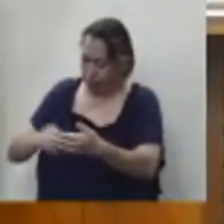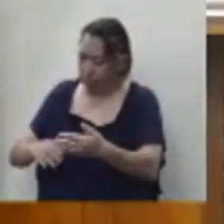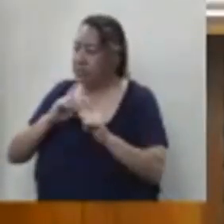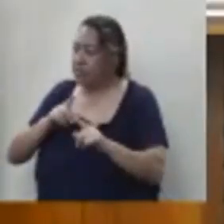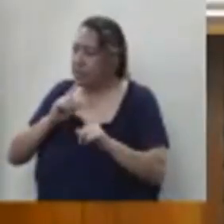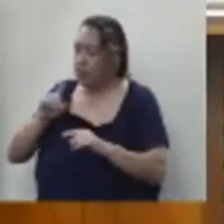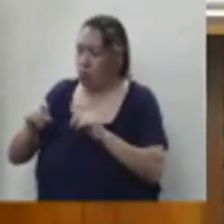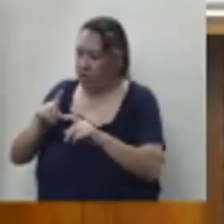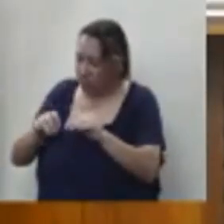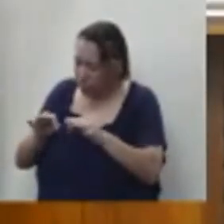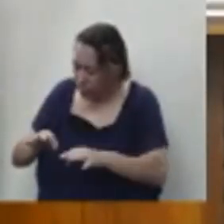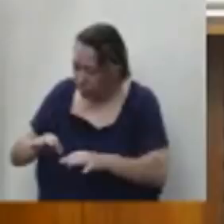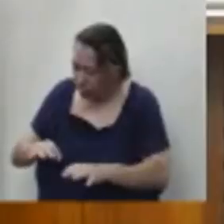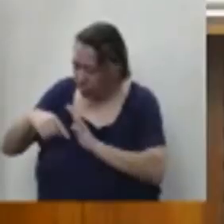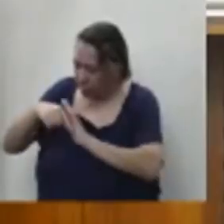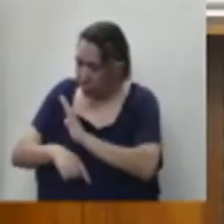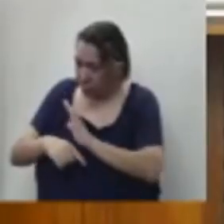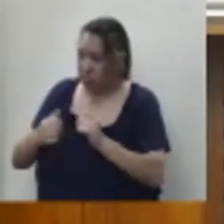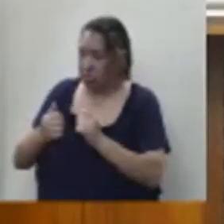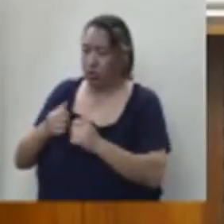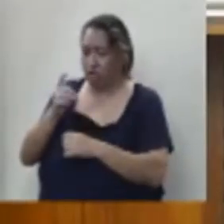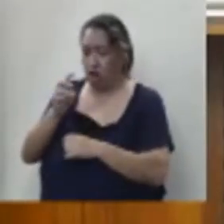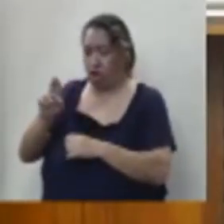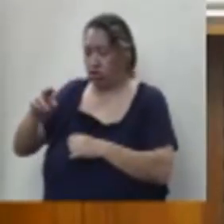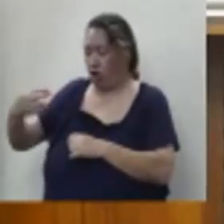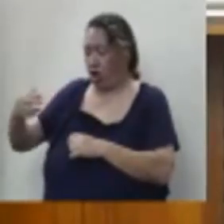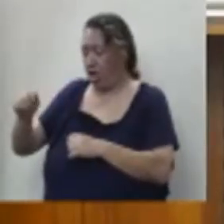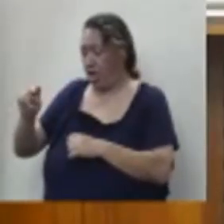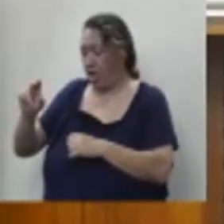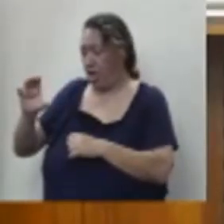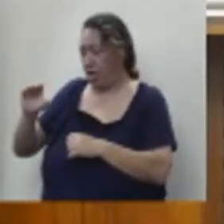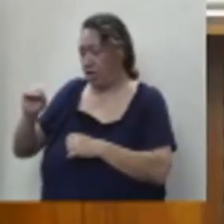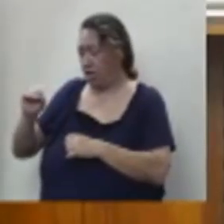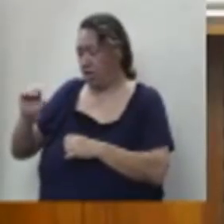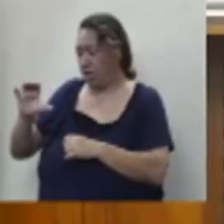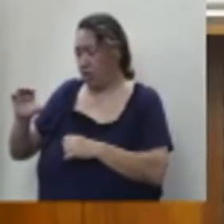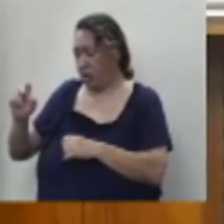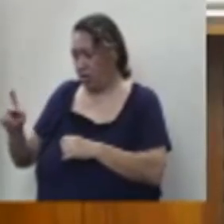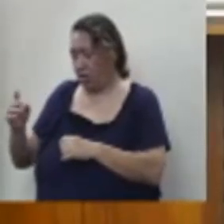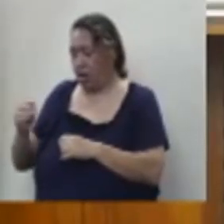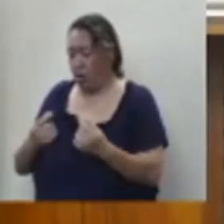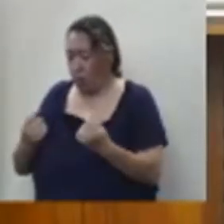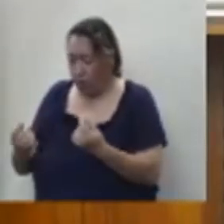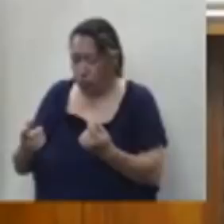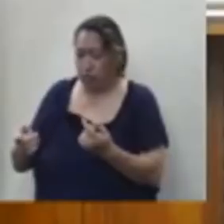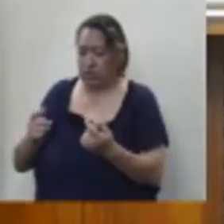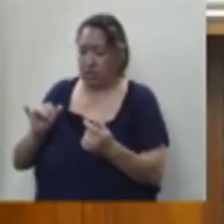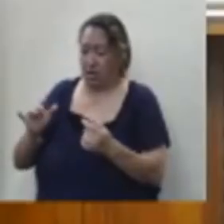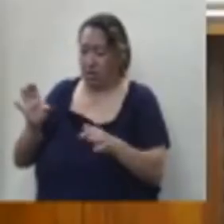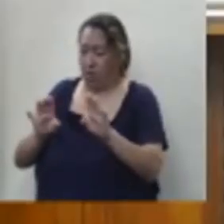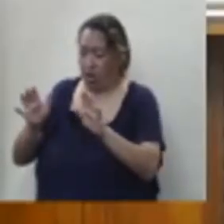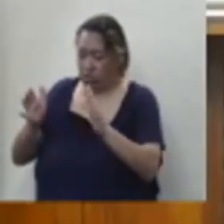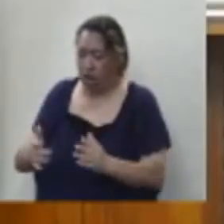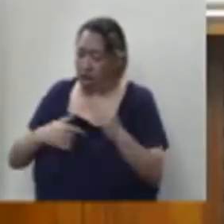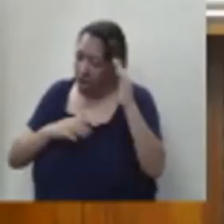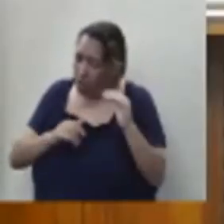regarding the specific job description that microbiologist will do. And hopefully that will be approved. And having said that,